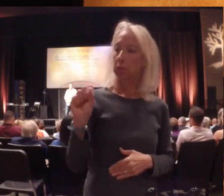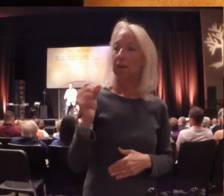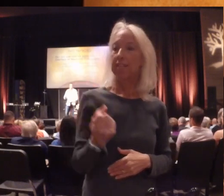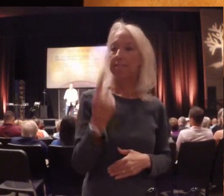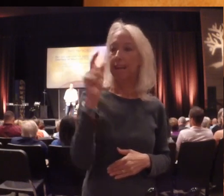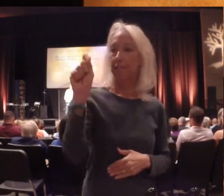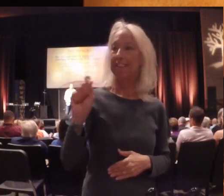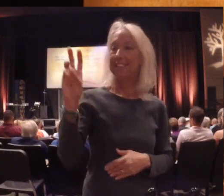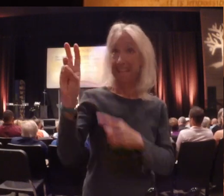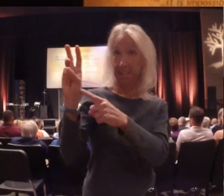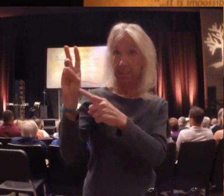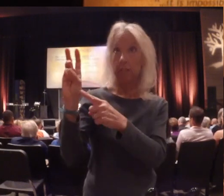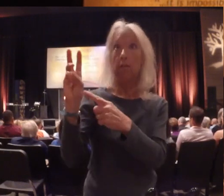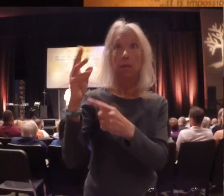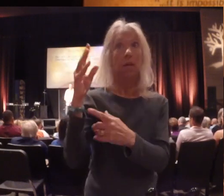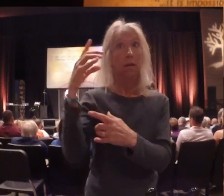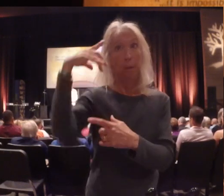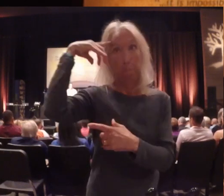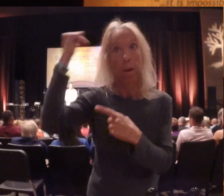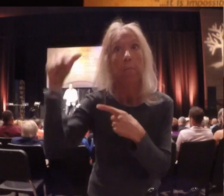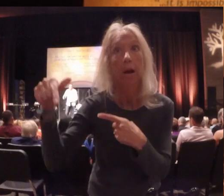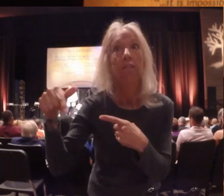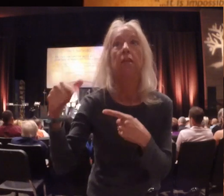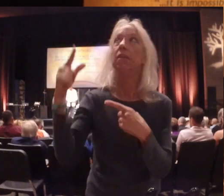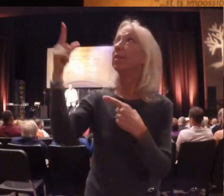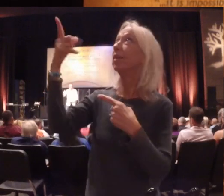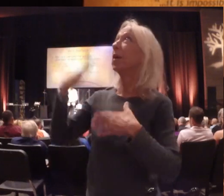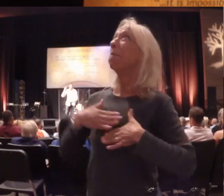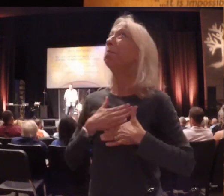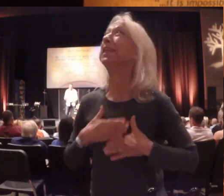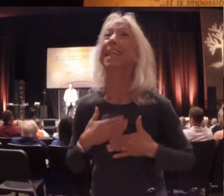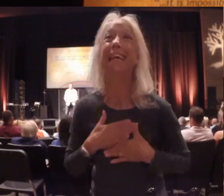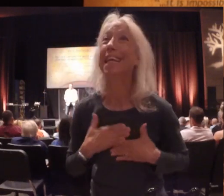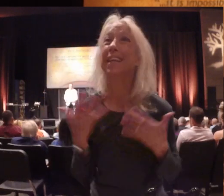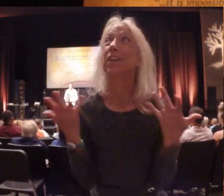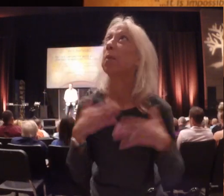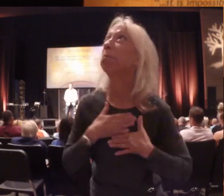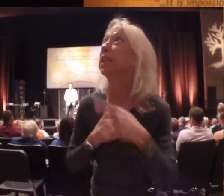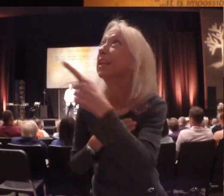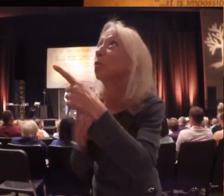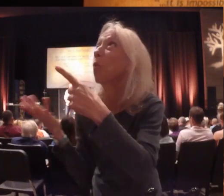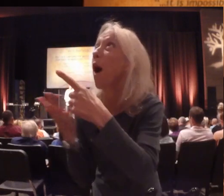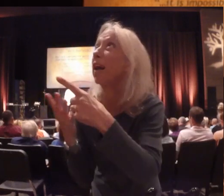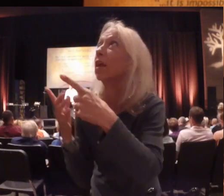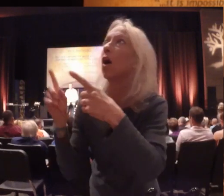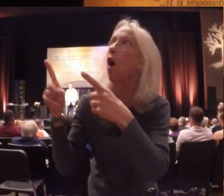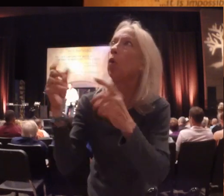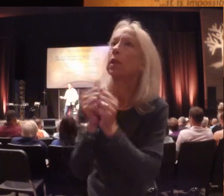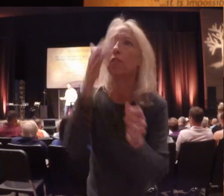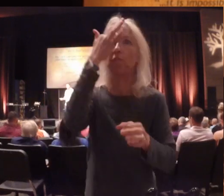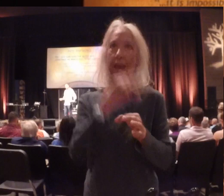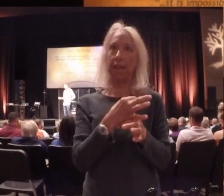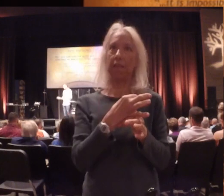And it says this. It is impossible to please God without what, church? Faith. It's impossible to